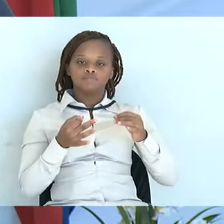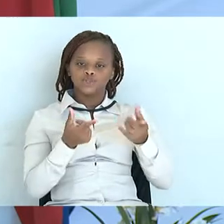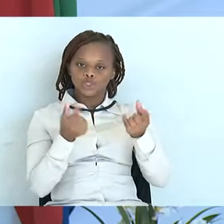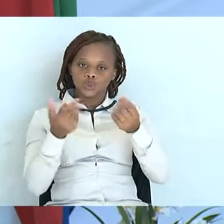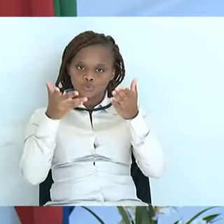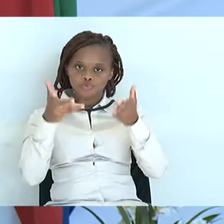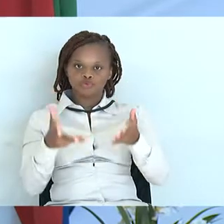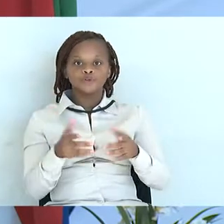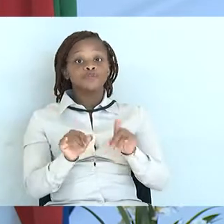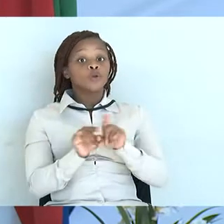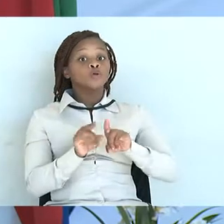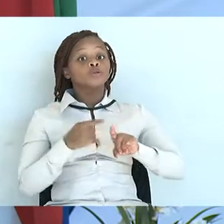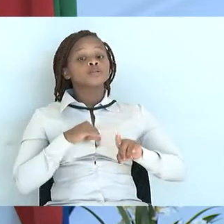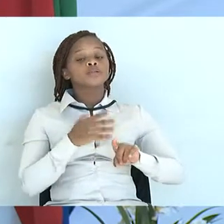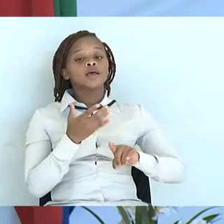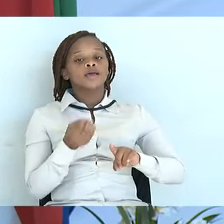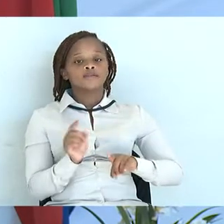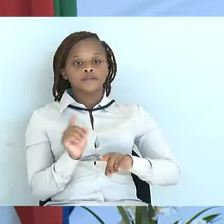we already have